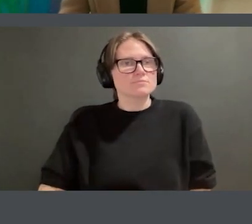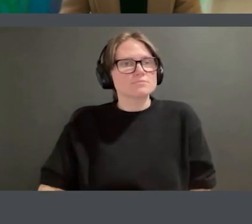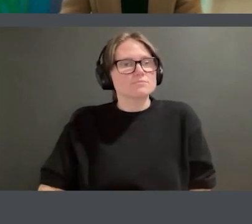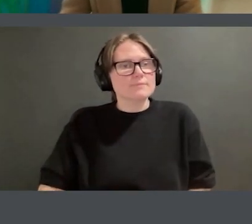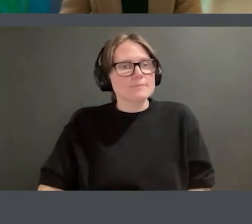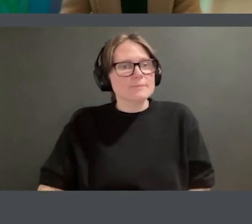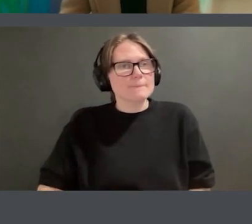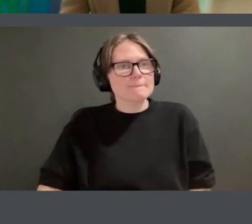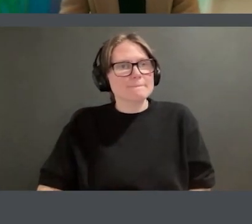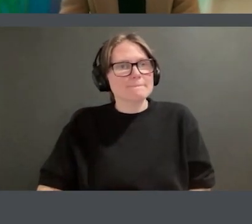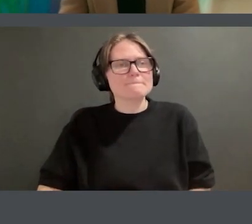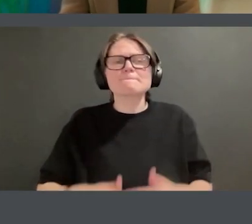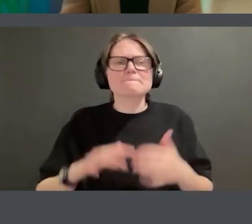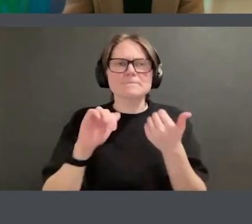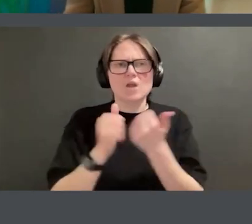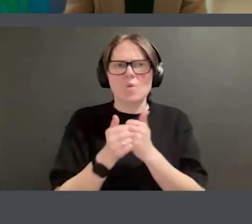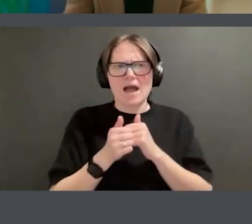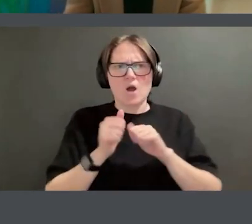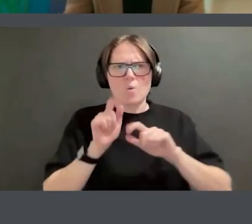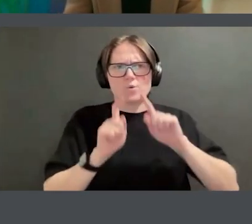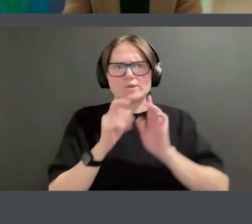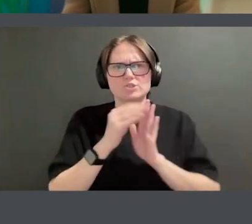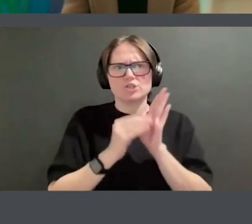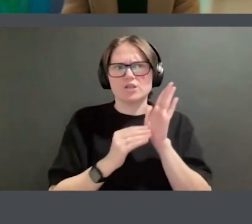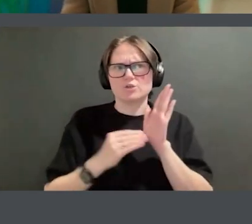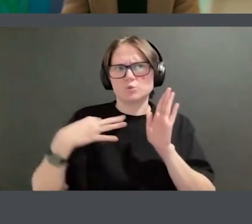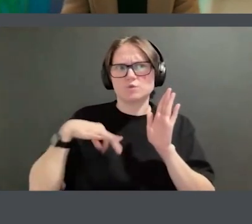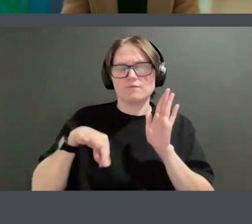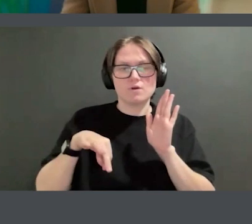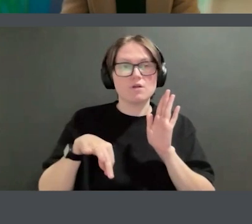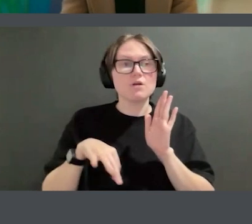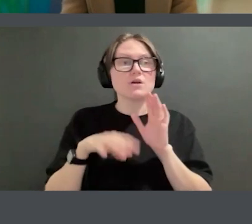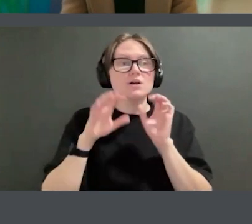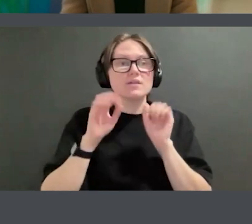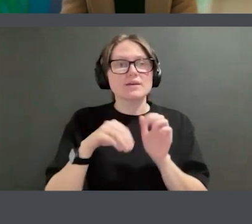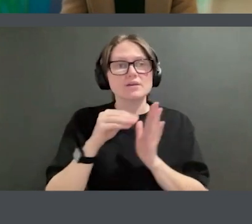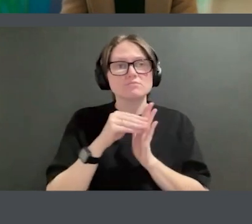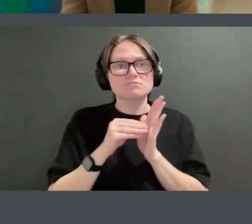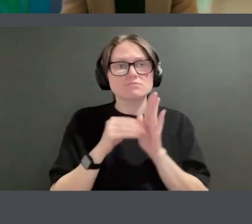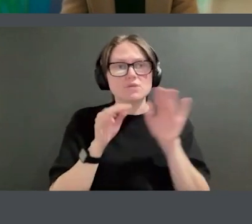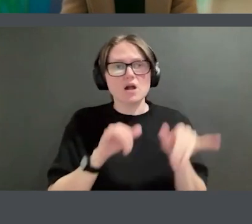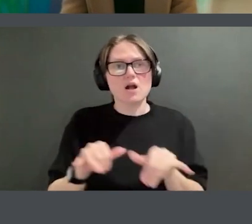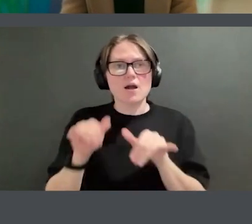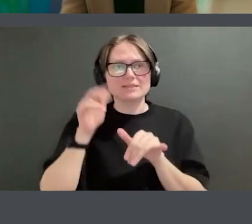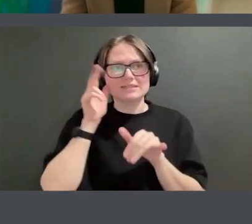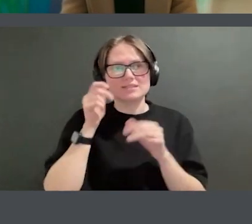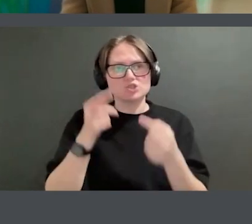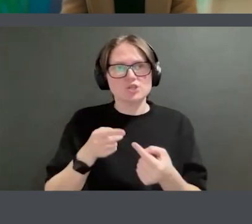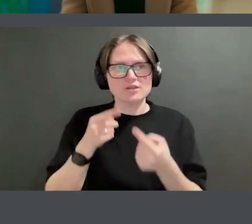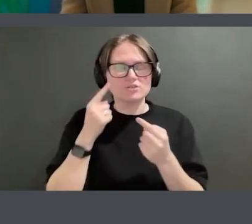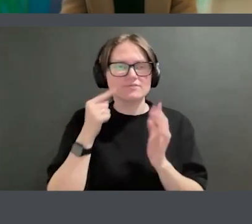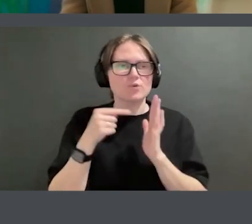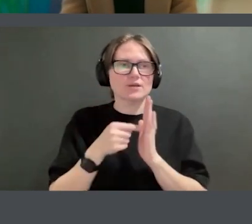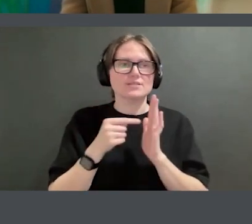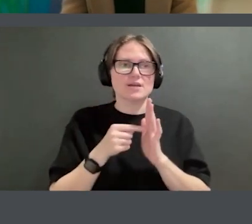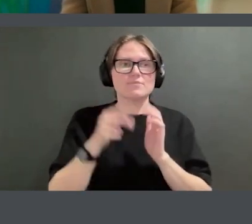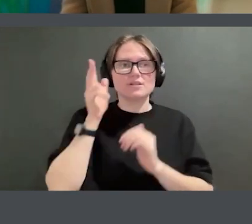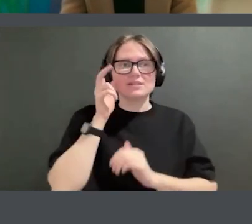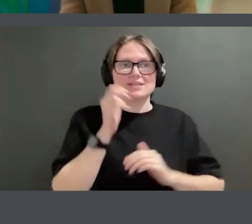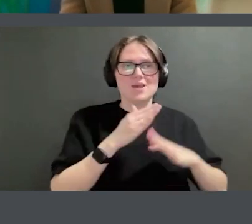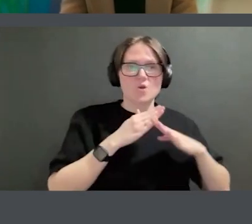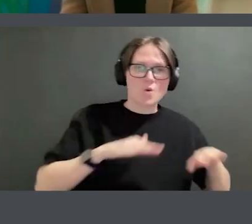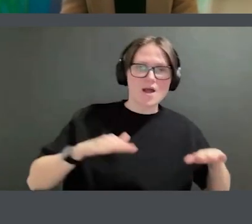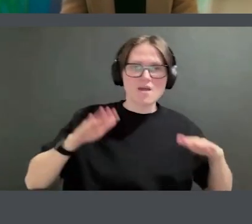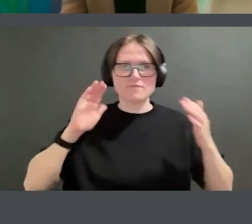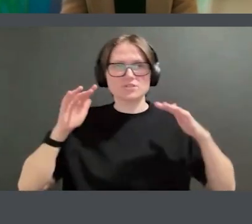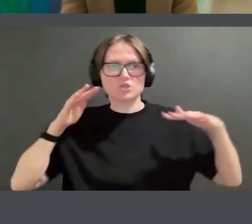So how are questionnaires useful? Questionnaires can capture common listening challenges, for example, listening in quiet versus